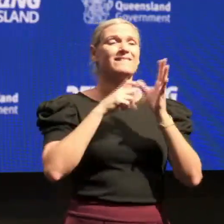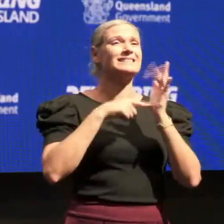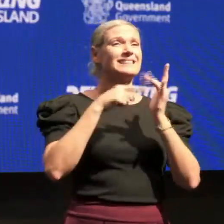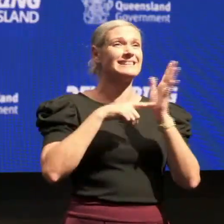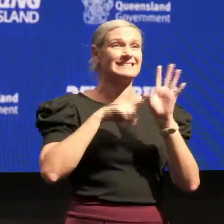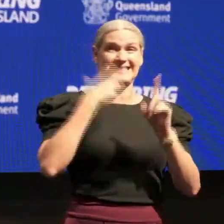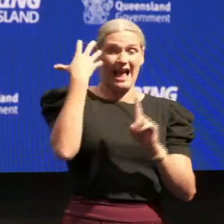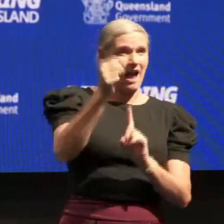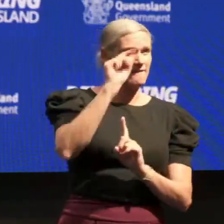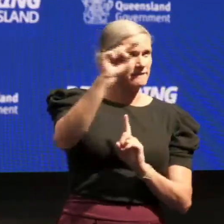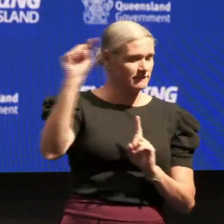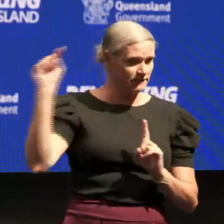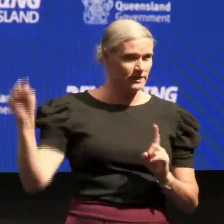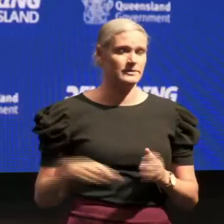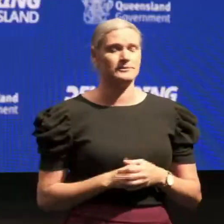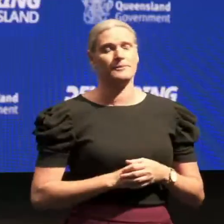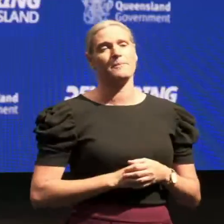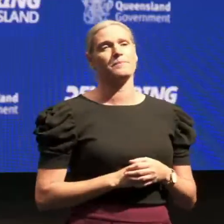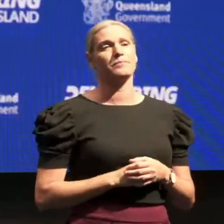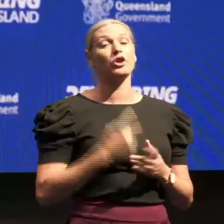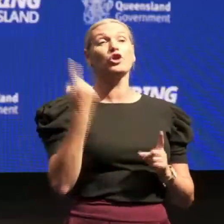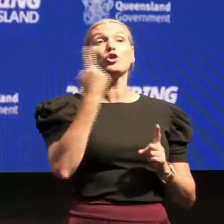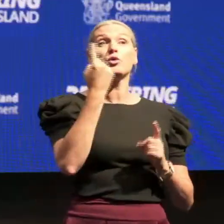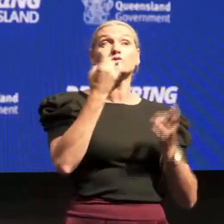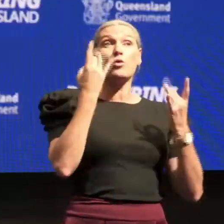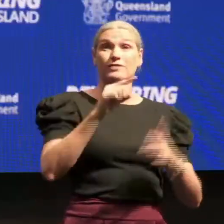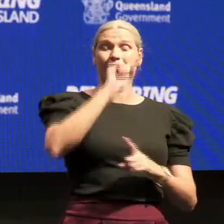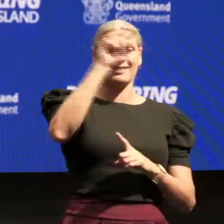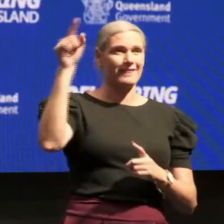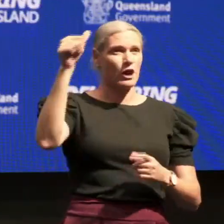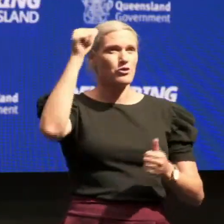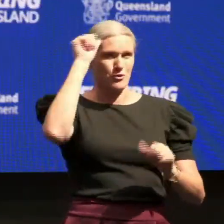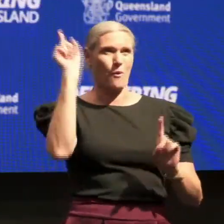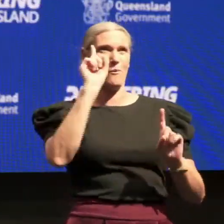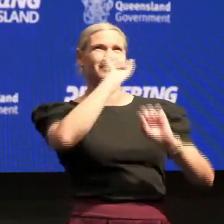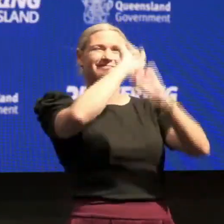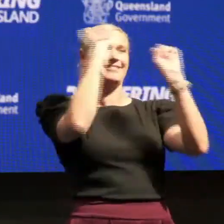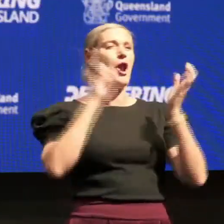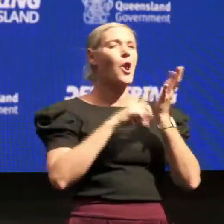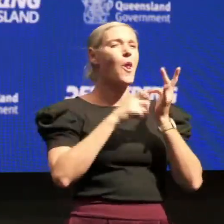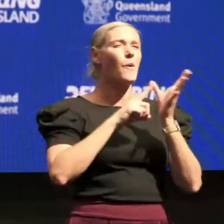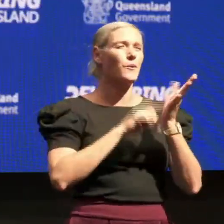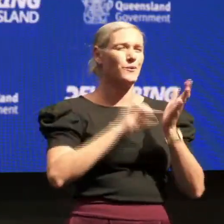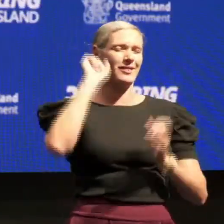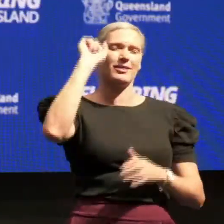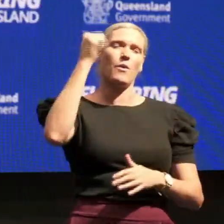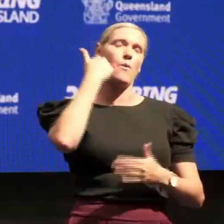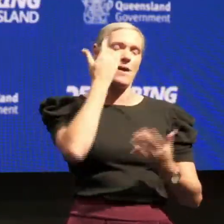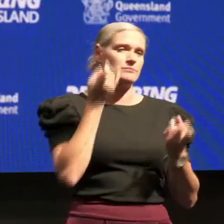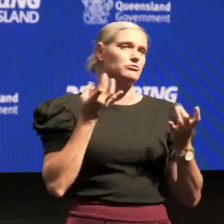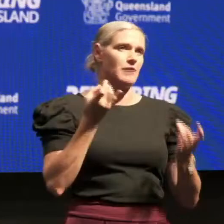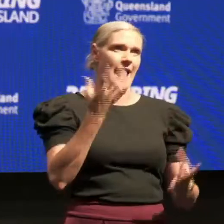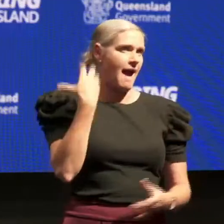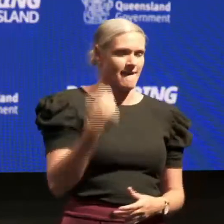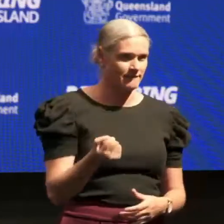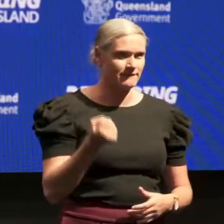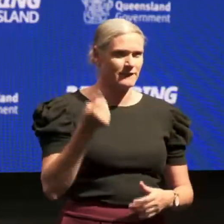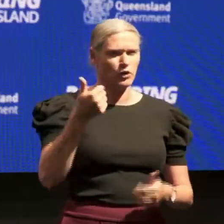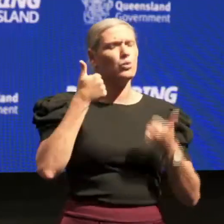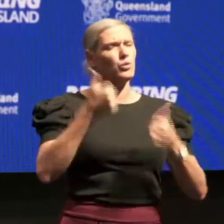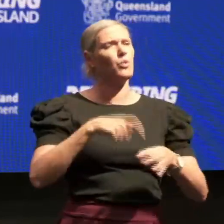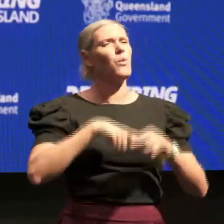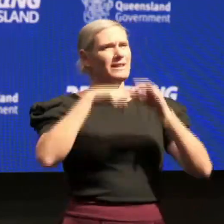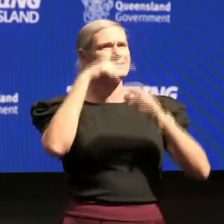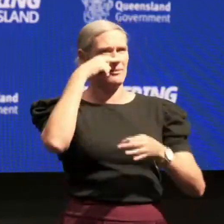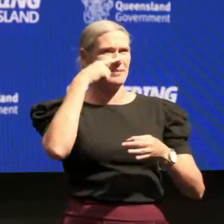are on the ground. Now, the people who are there, they know the local conditions, they're very high quality people who